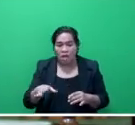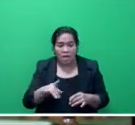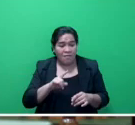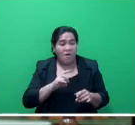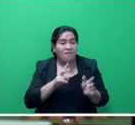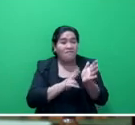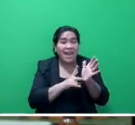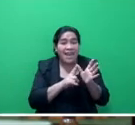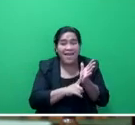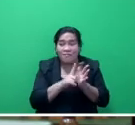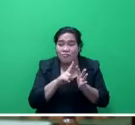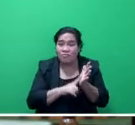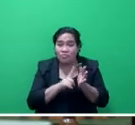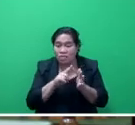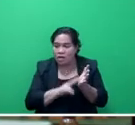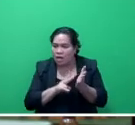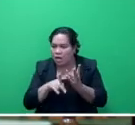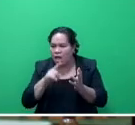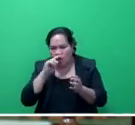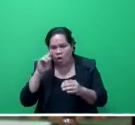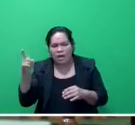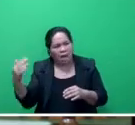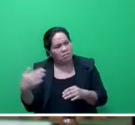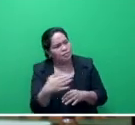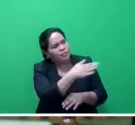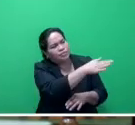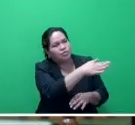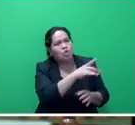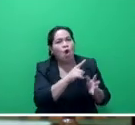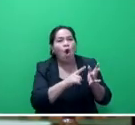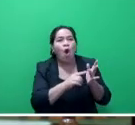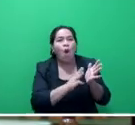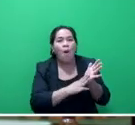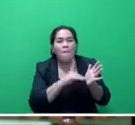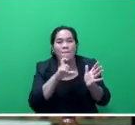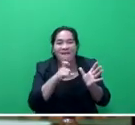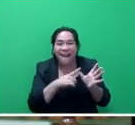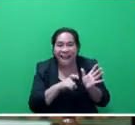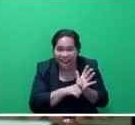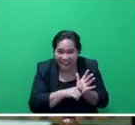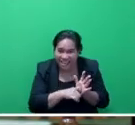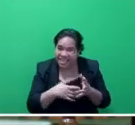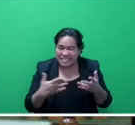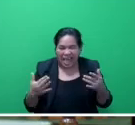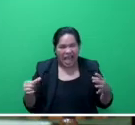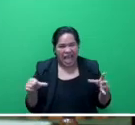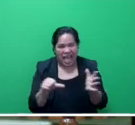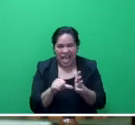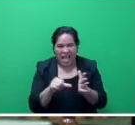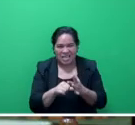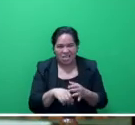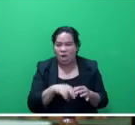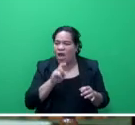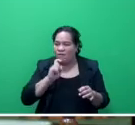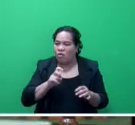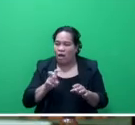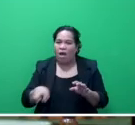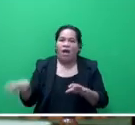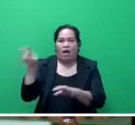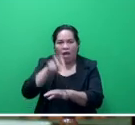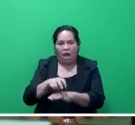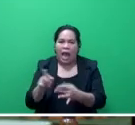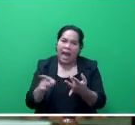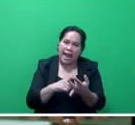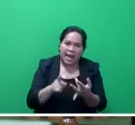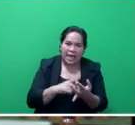Valelevu inside to Omkar Road. No bus runs in that way. So, Mr. Speaker, sir, to also reduce our carbon